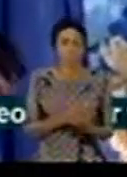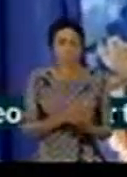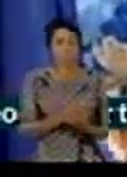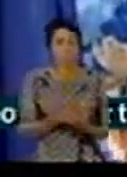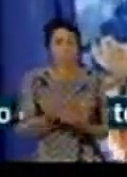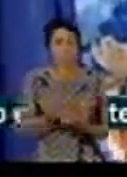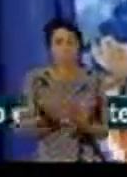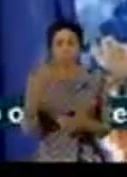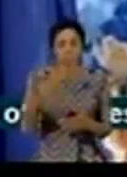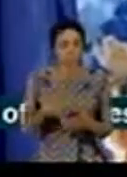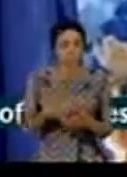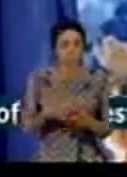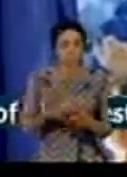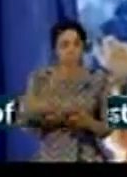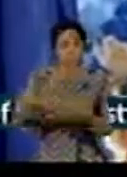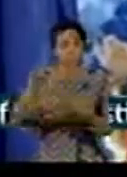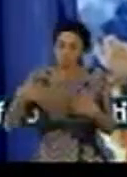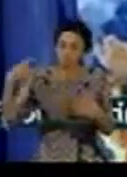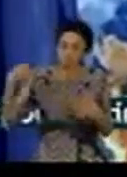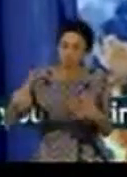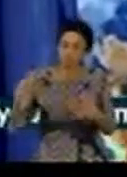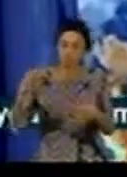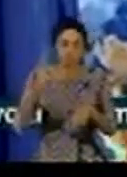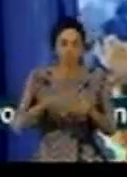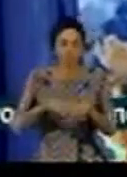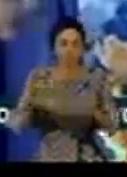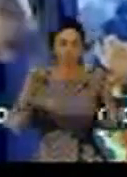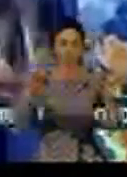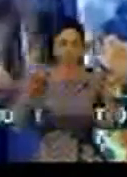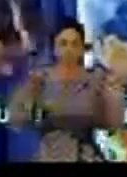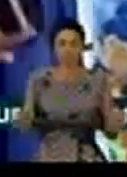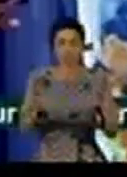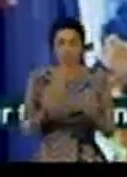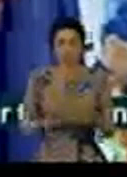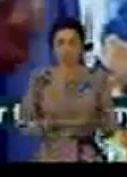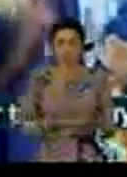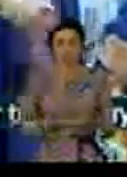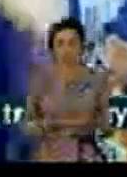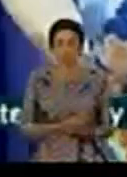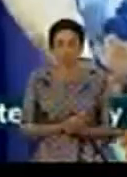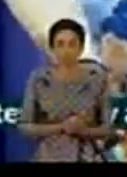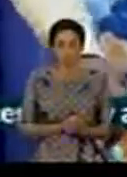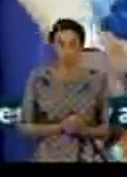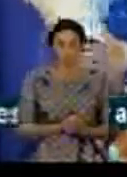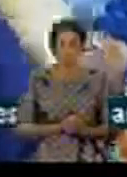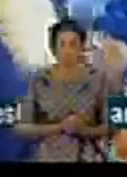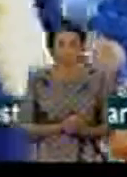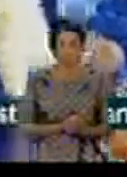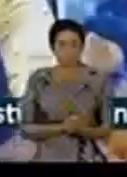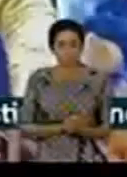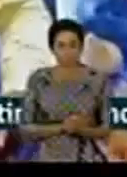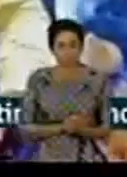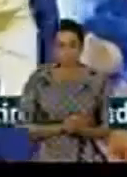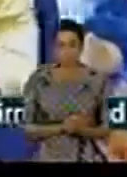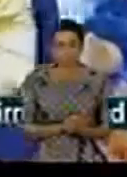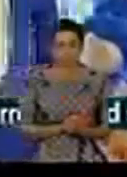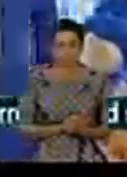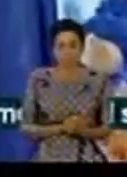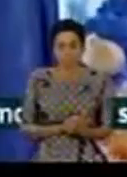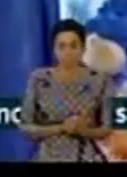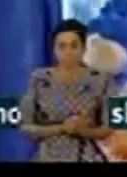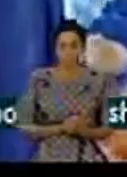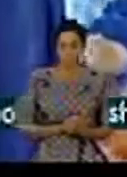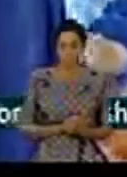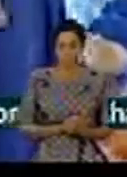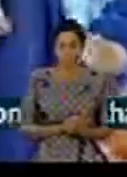12 o'clock, I'm already there so that it will not be there. If I miss that 12 o'clock, the bat will already be there. Let's go to the point. Pool. Now, the text is